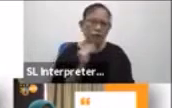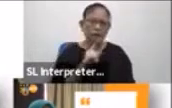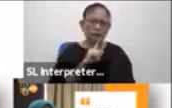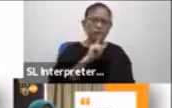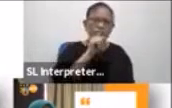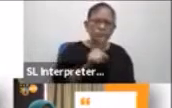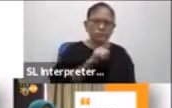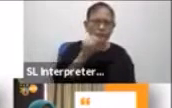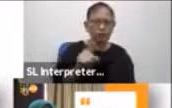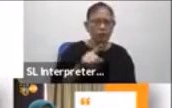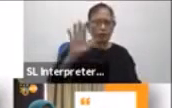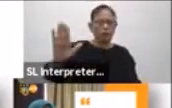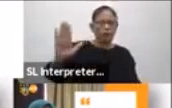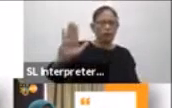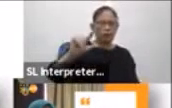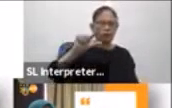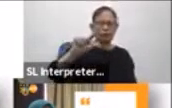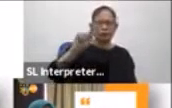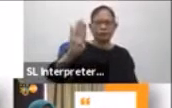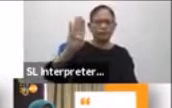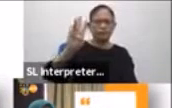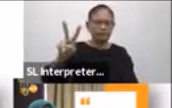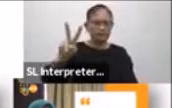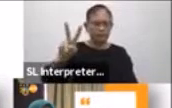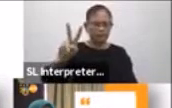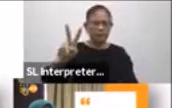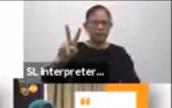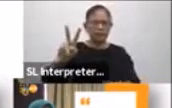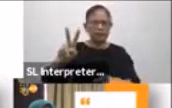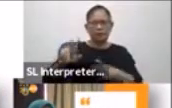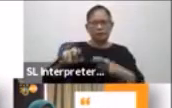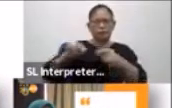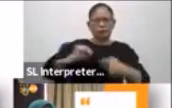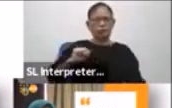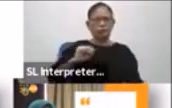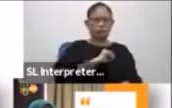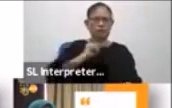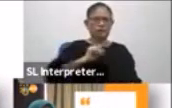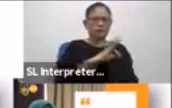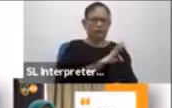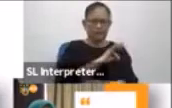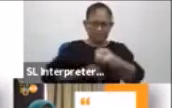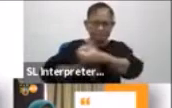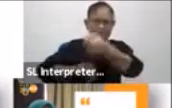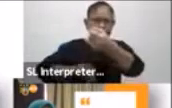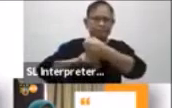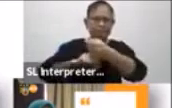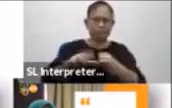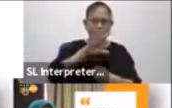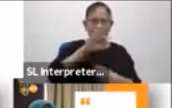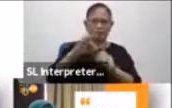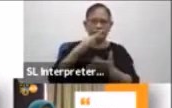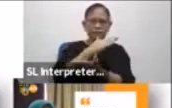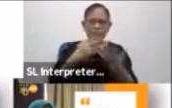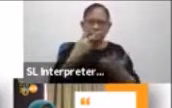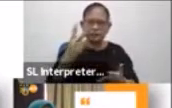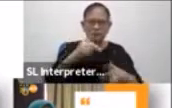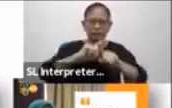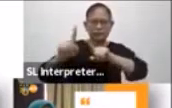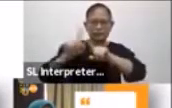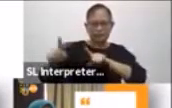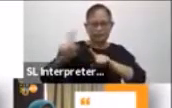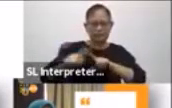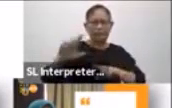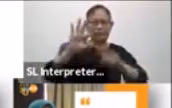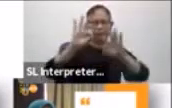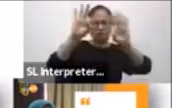frontline GBV service providers. Here you see a range of examples of such stories being showcased in different formats and the